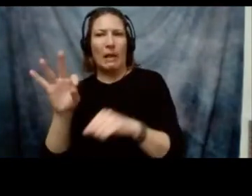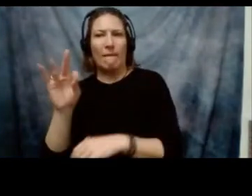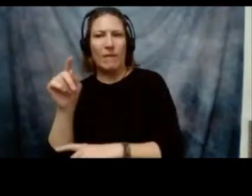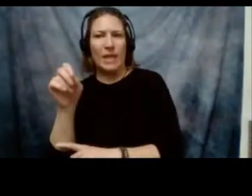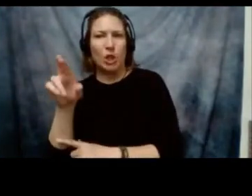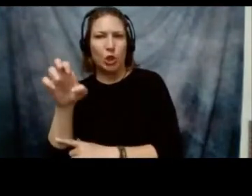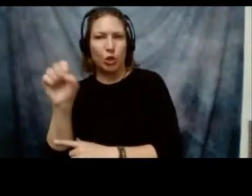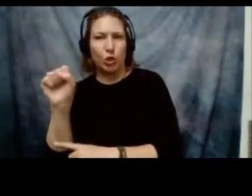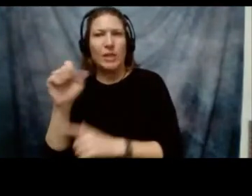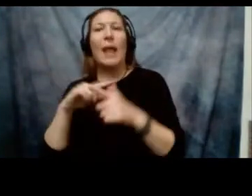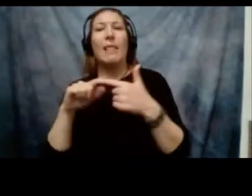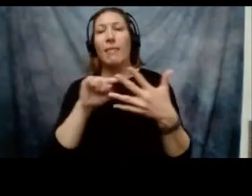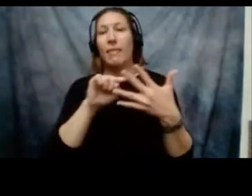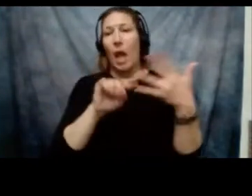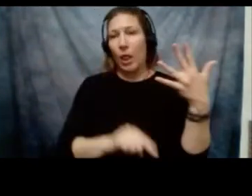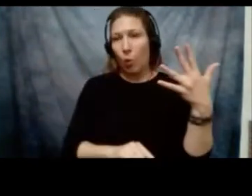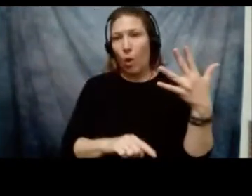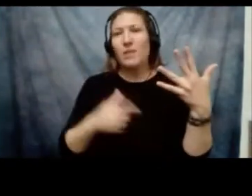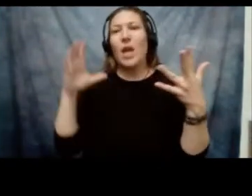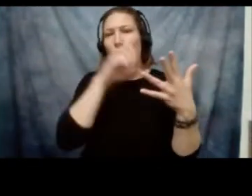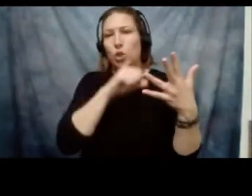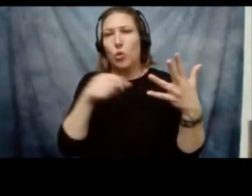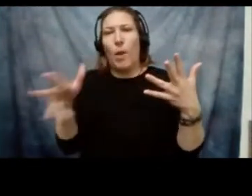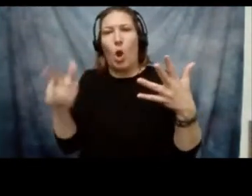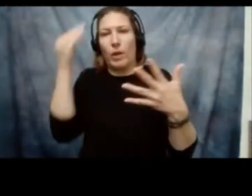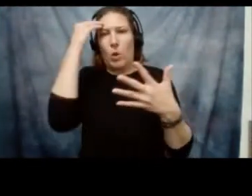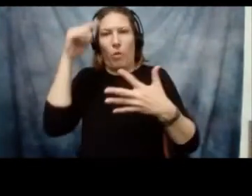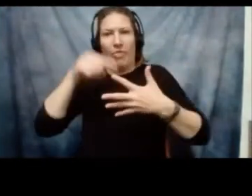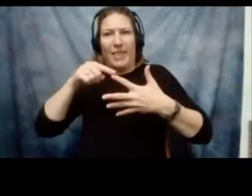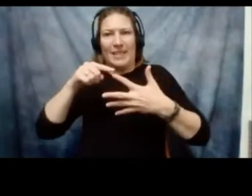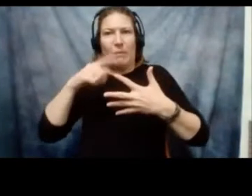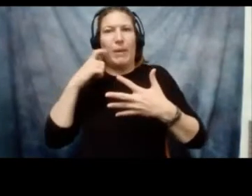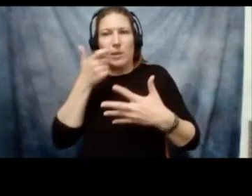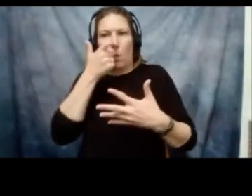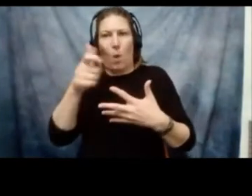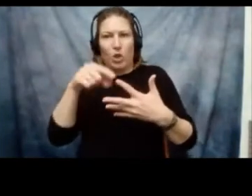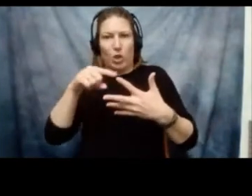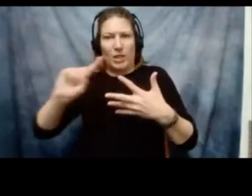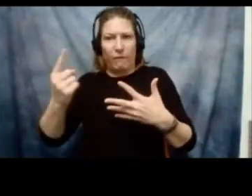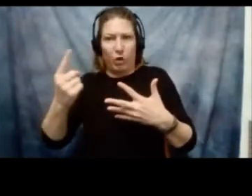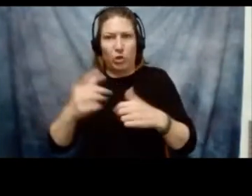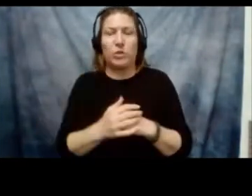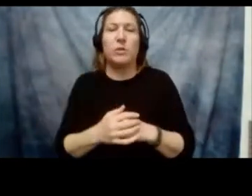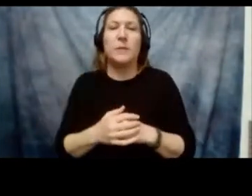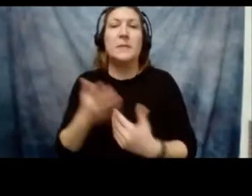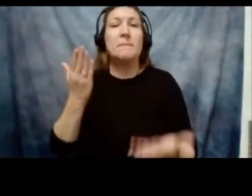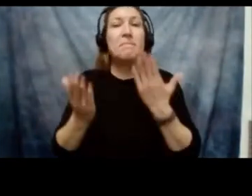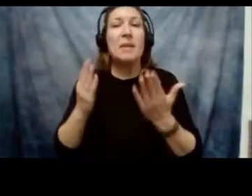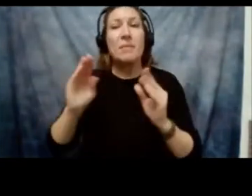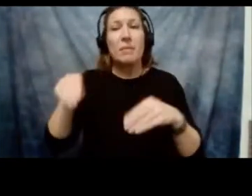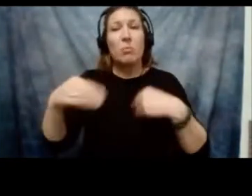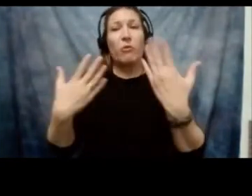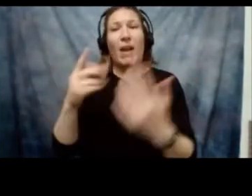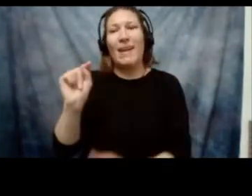sheet. Can you provide a PDF or some other tip sheet that provides that information?